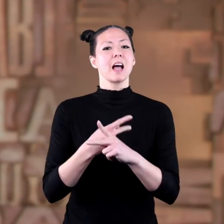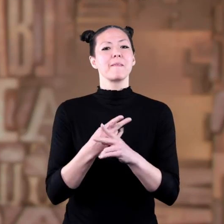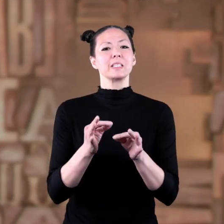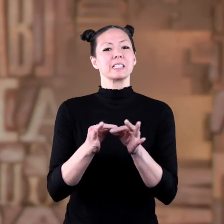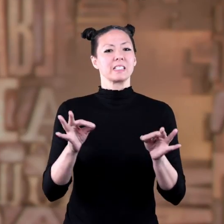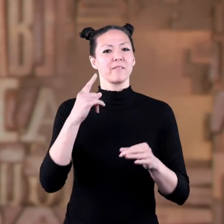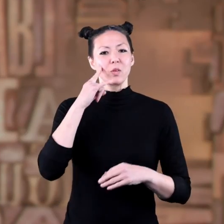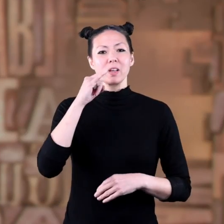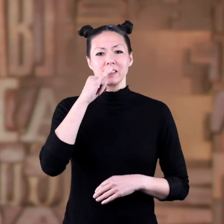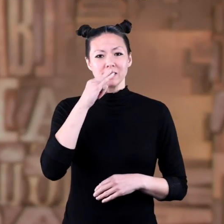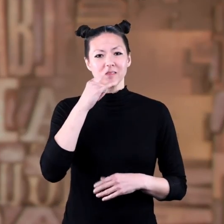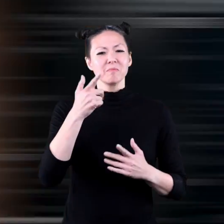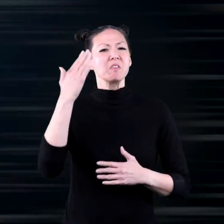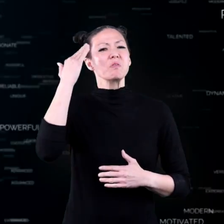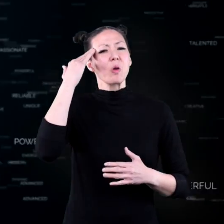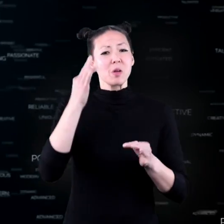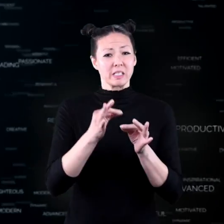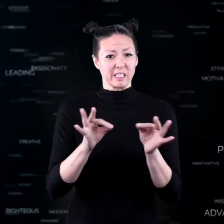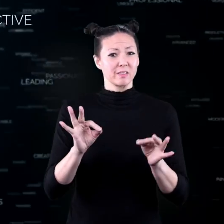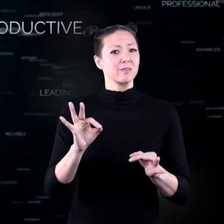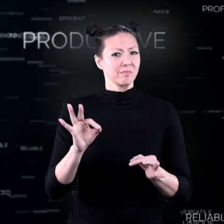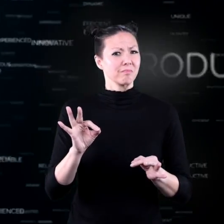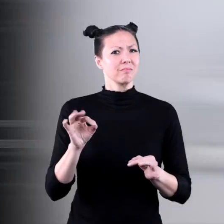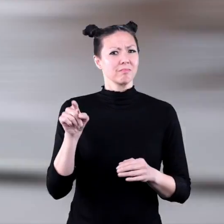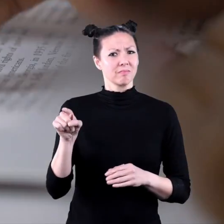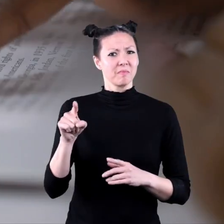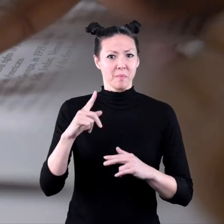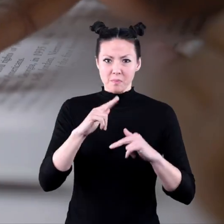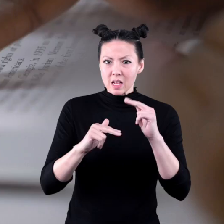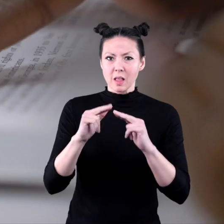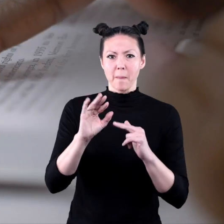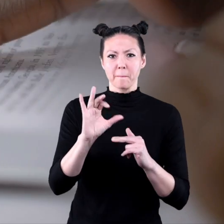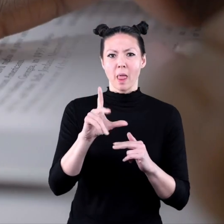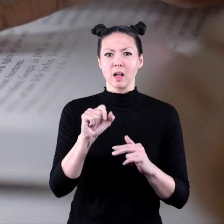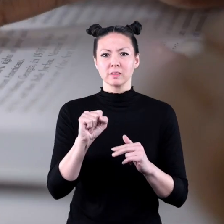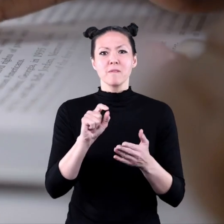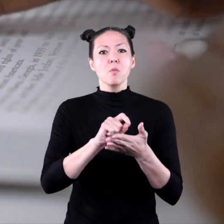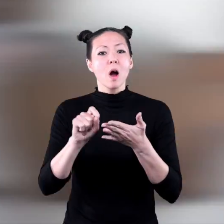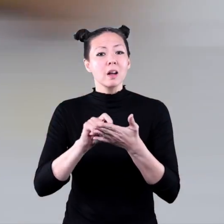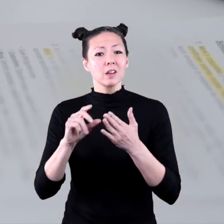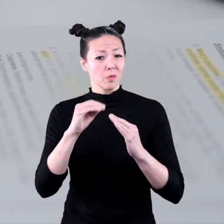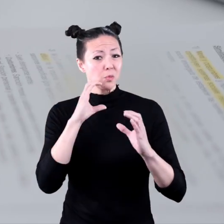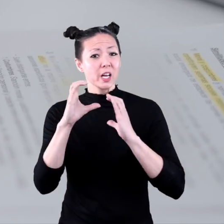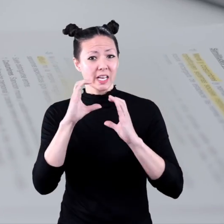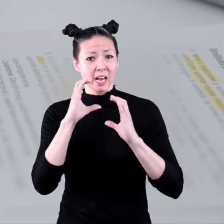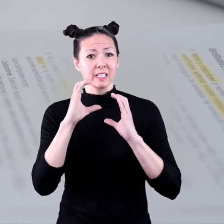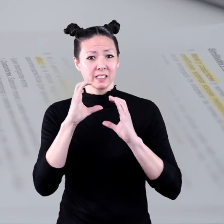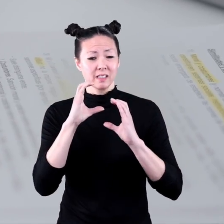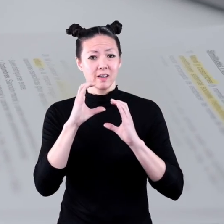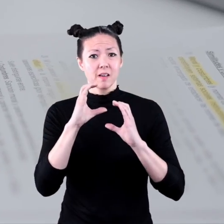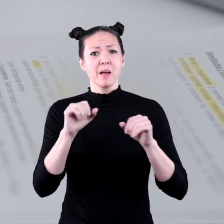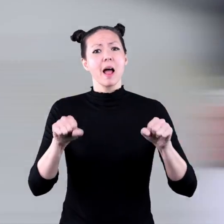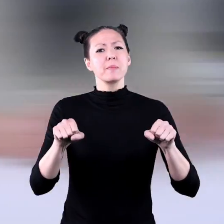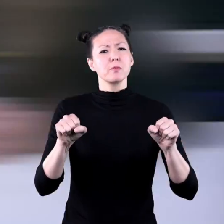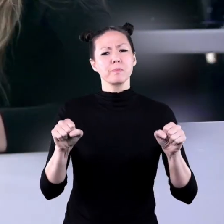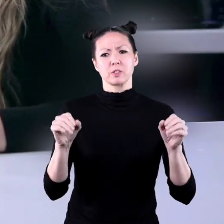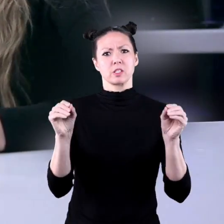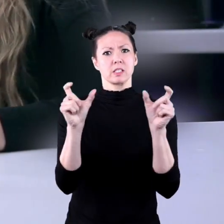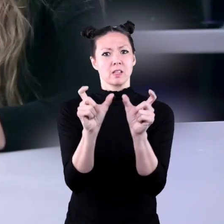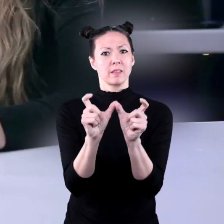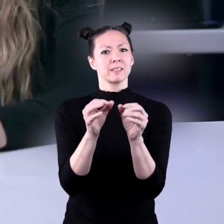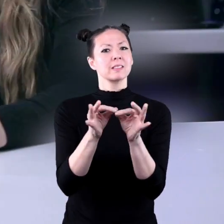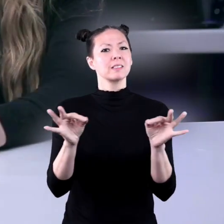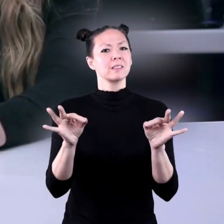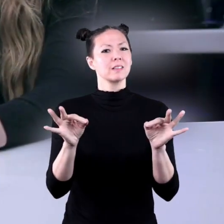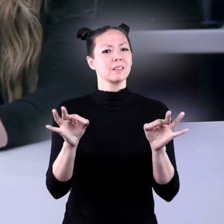types of sentences for kids. As you may know, sentences are the building blocks of writing and communication. Being able to